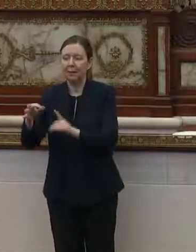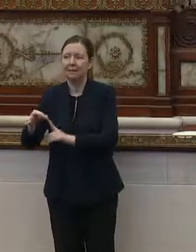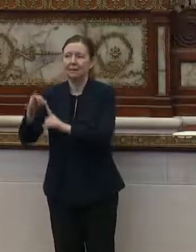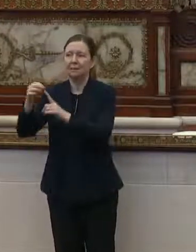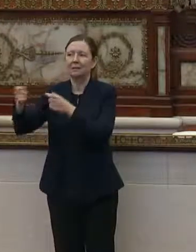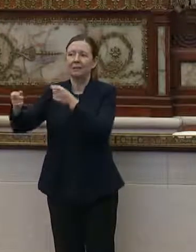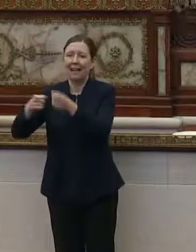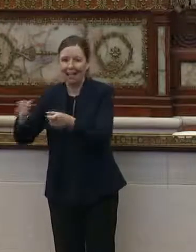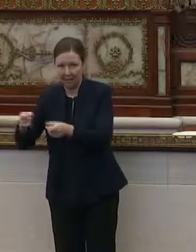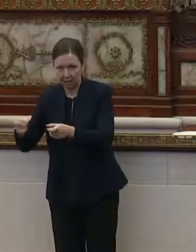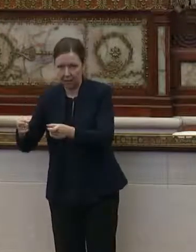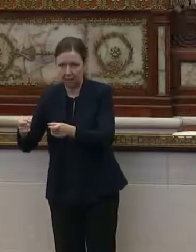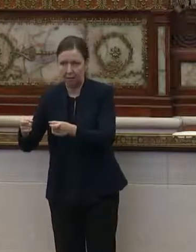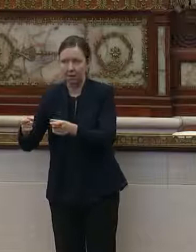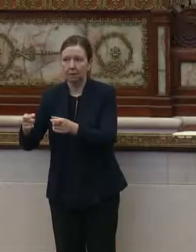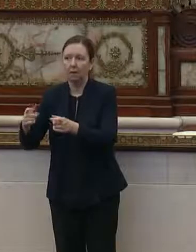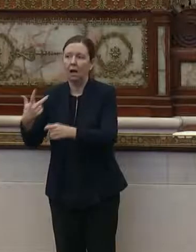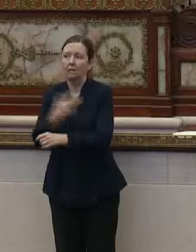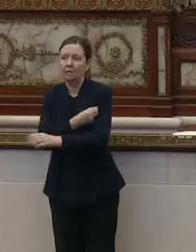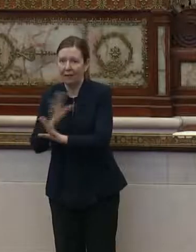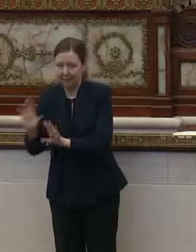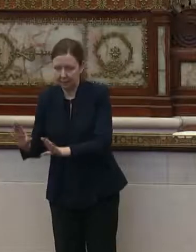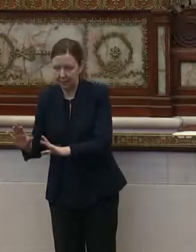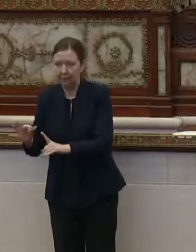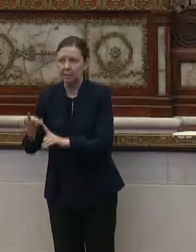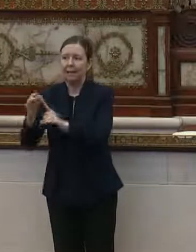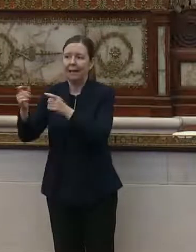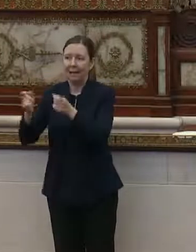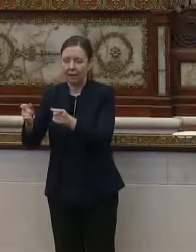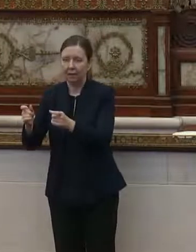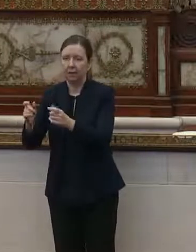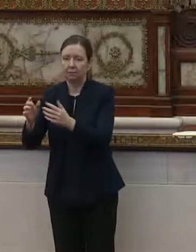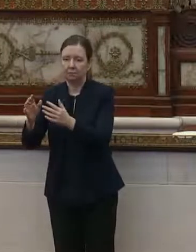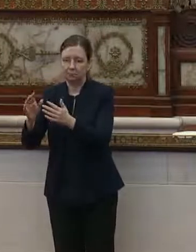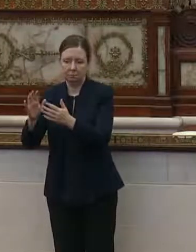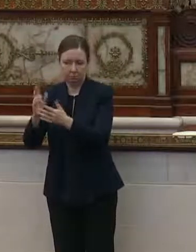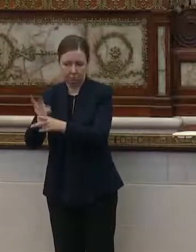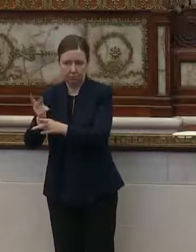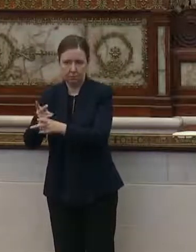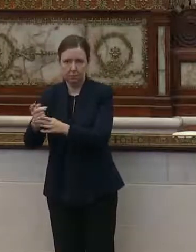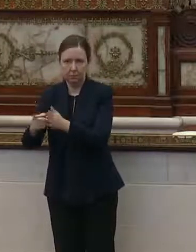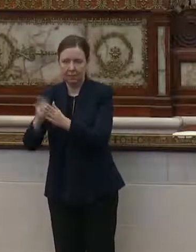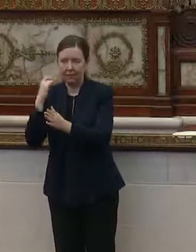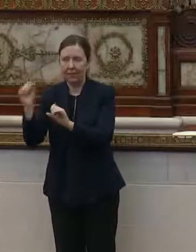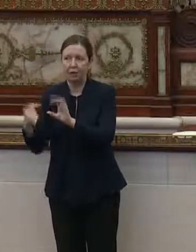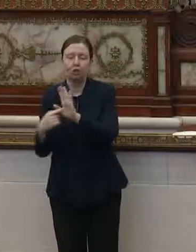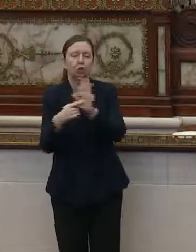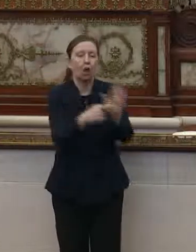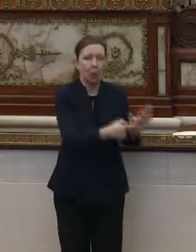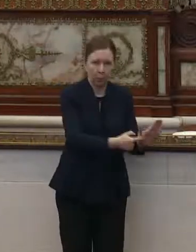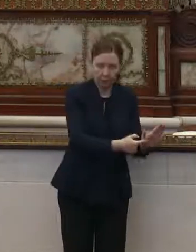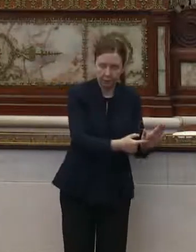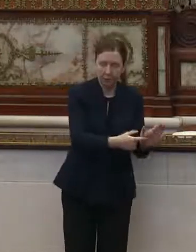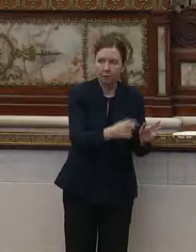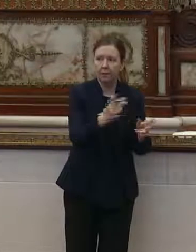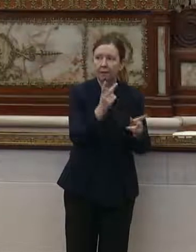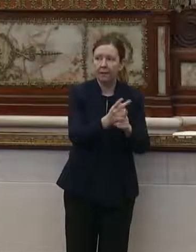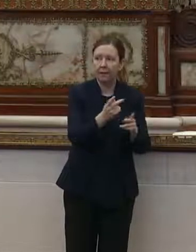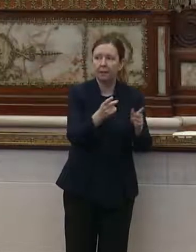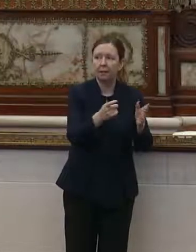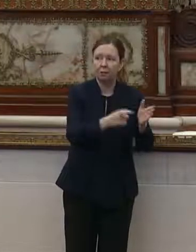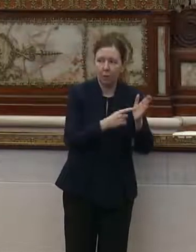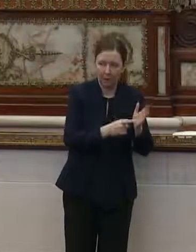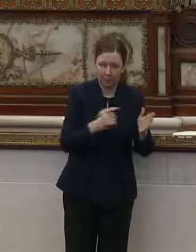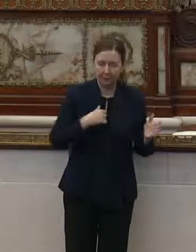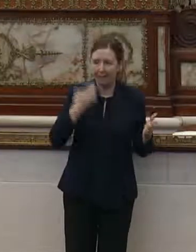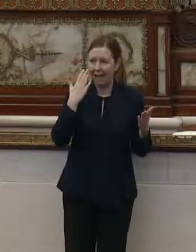handling of this vaccine, which had very specific handling requirements, that they could show them those handling requirements. I don't